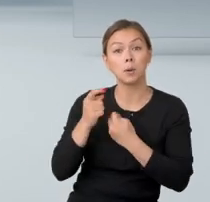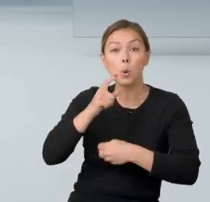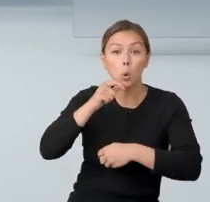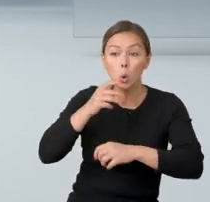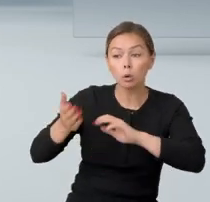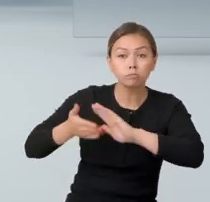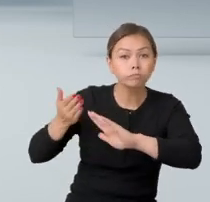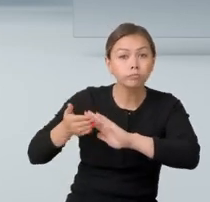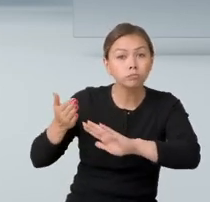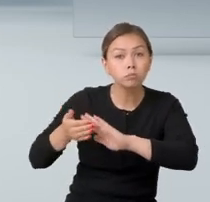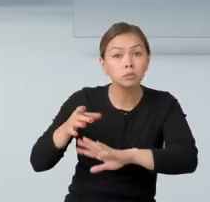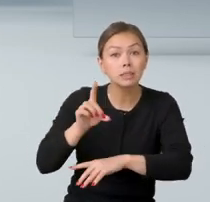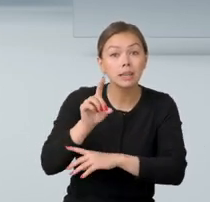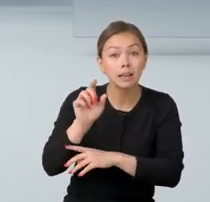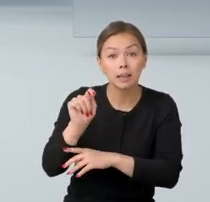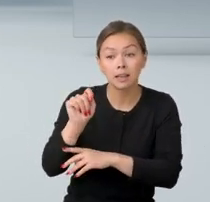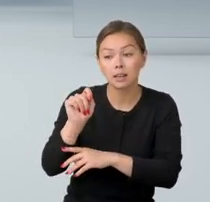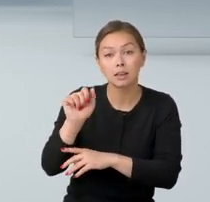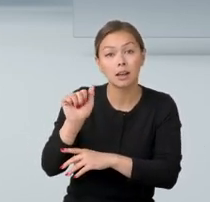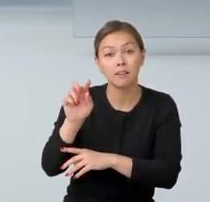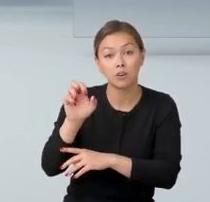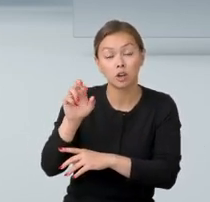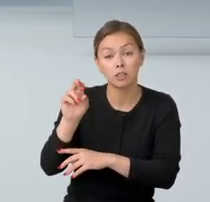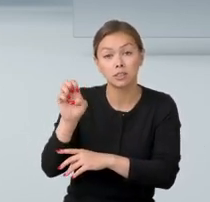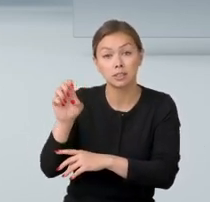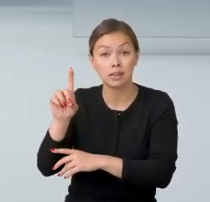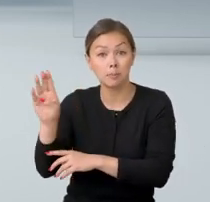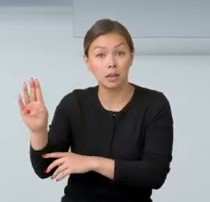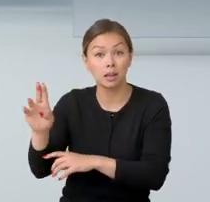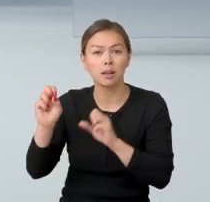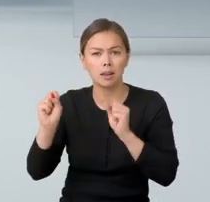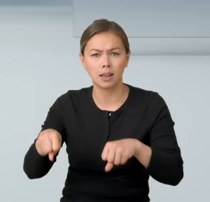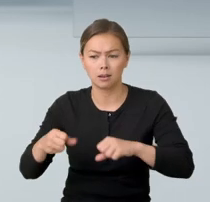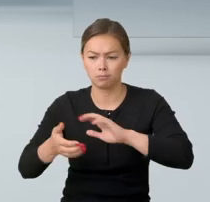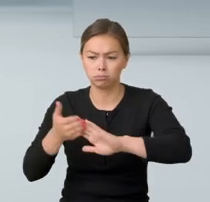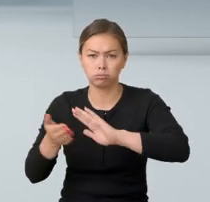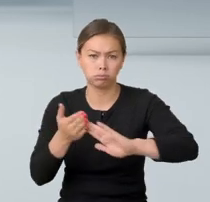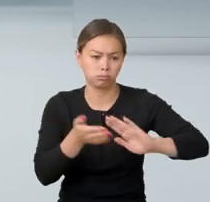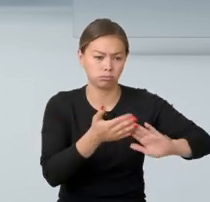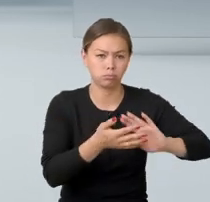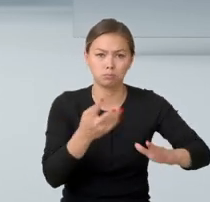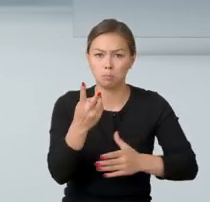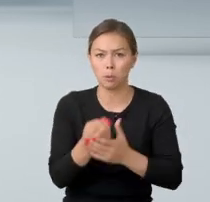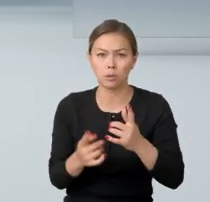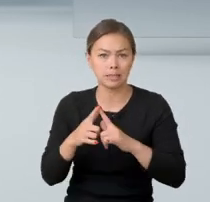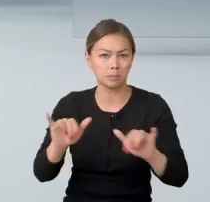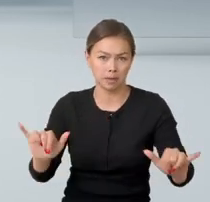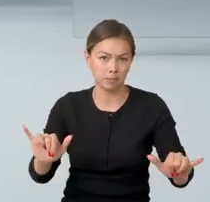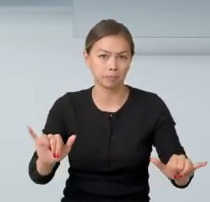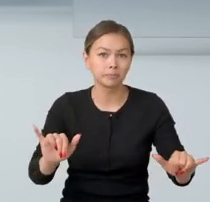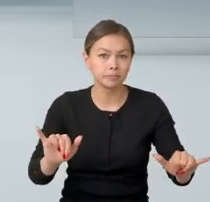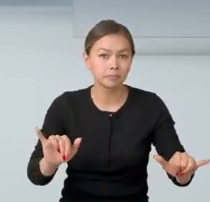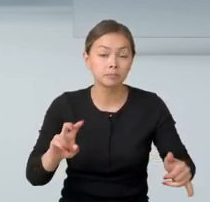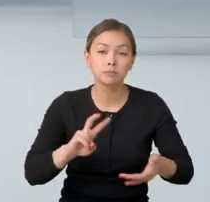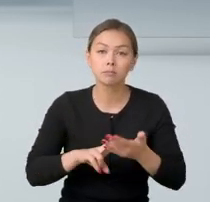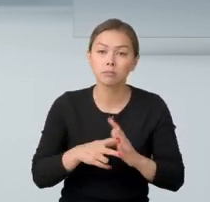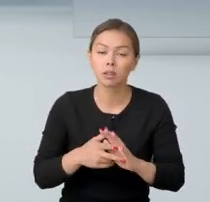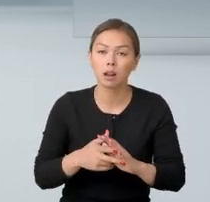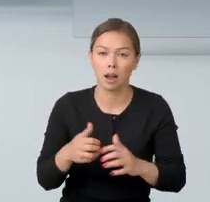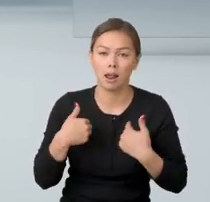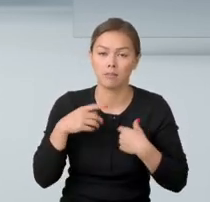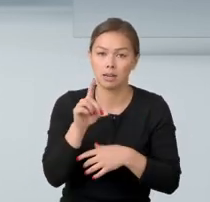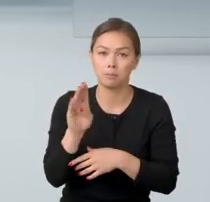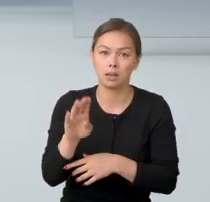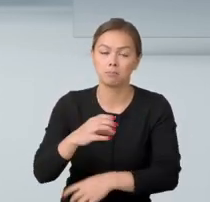administrating the dataverse and the database can easily administrate the dataverse if needed and so